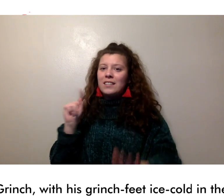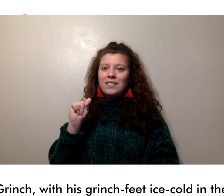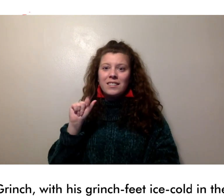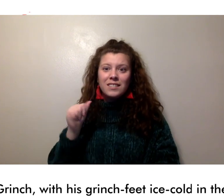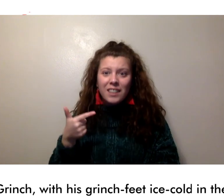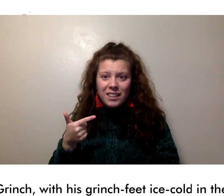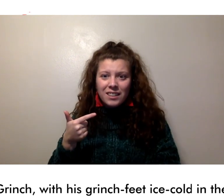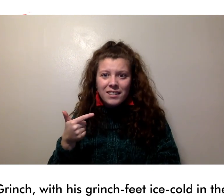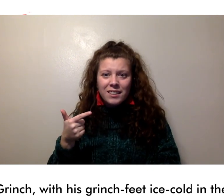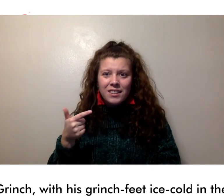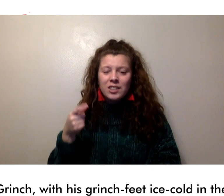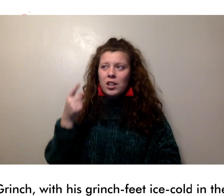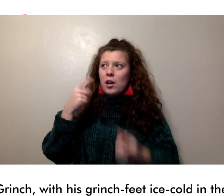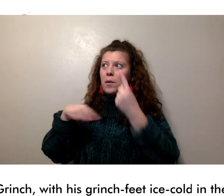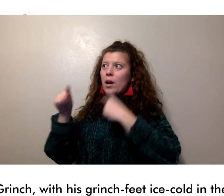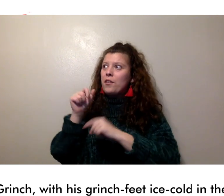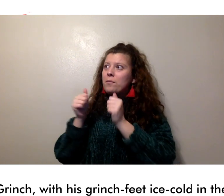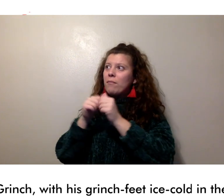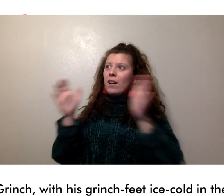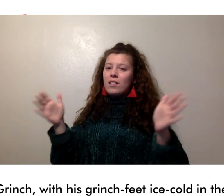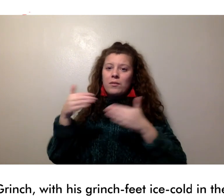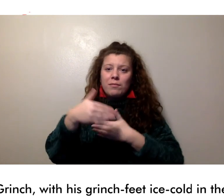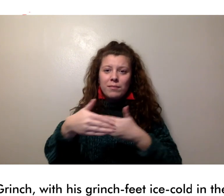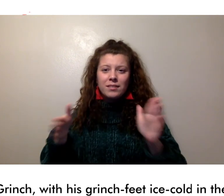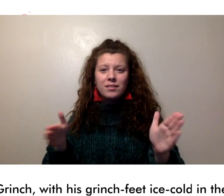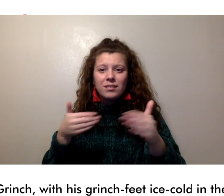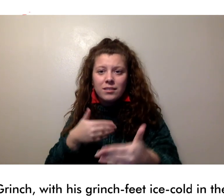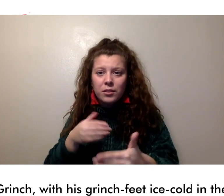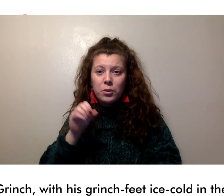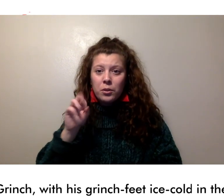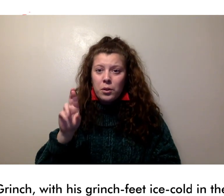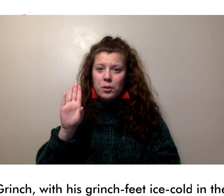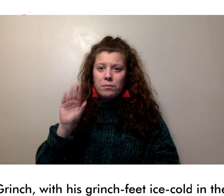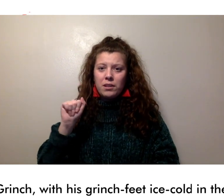tags, it came without packages, boxes, or bags.